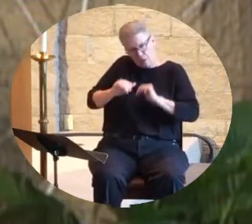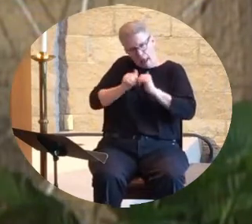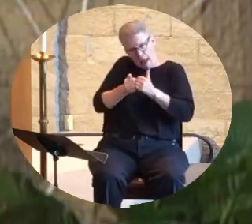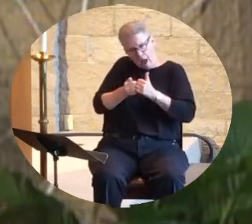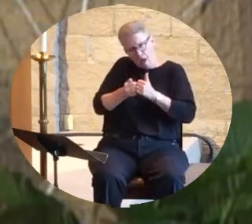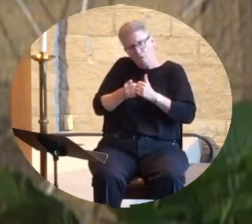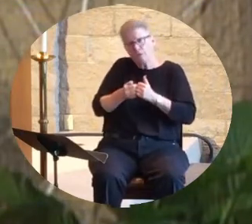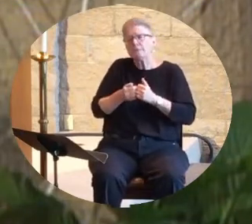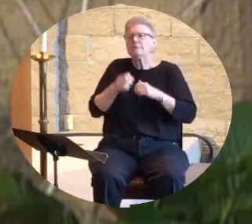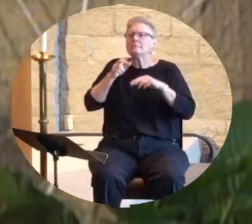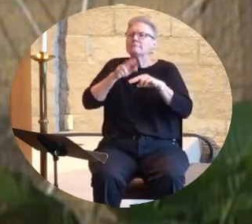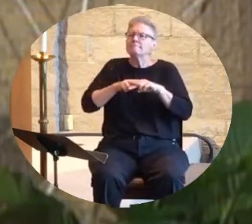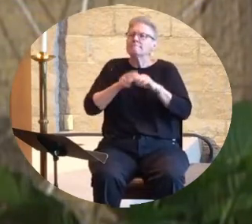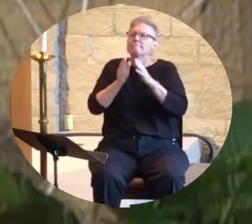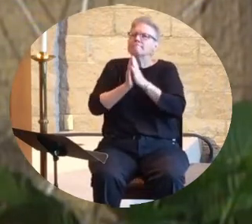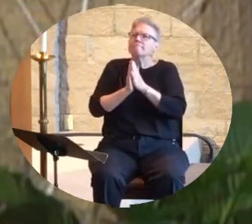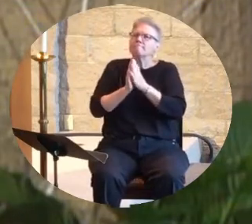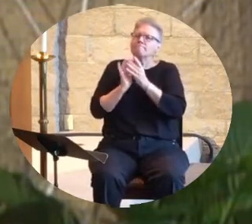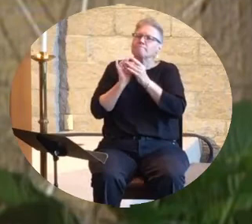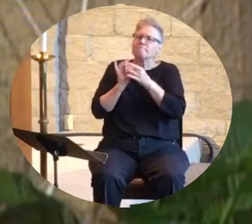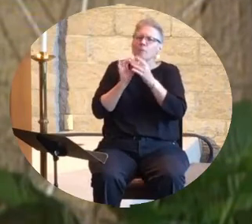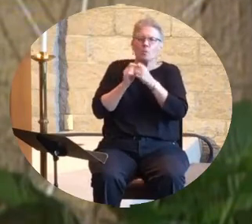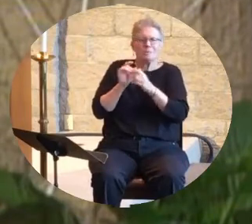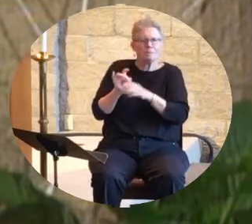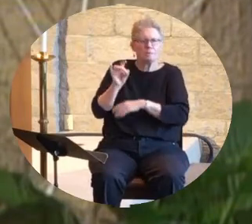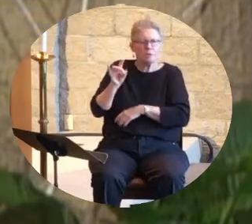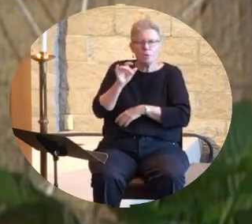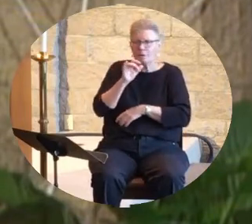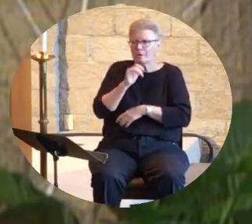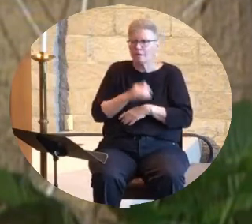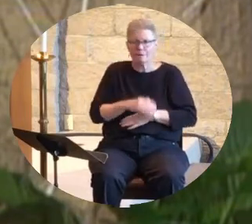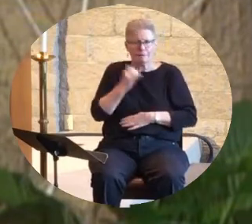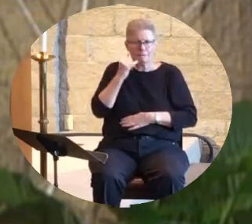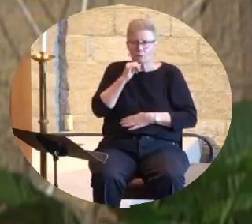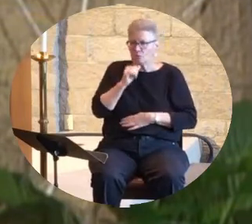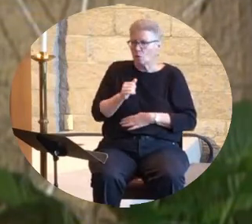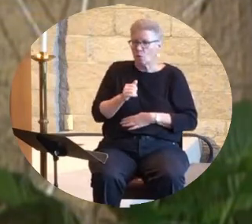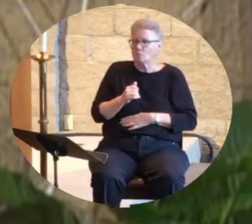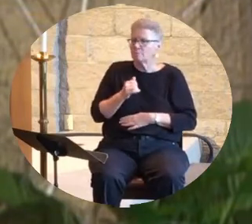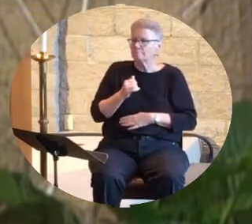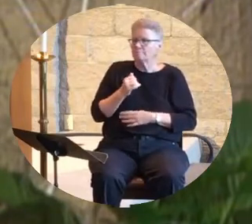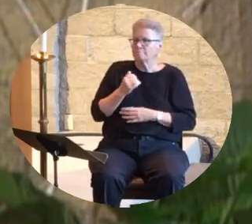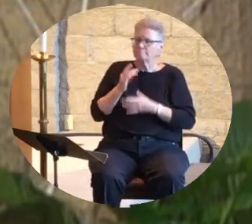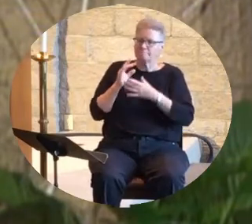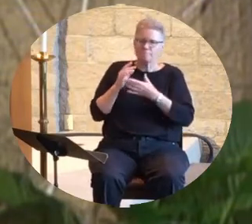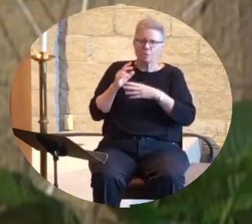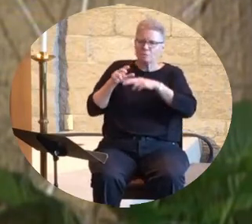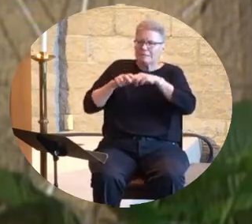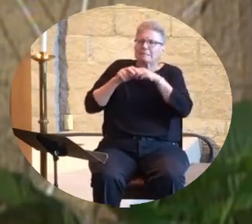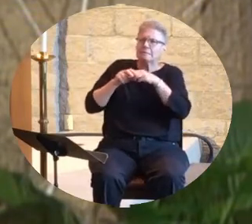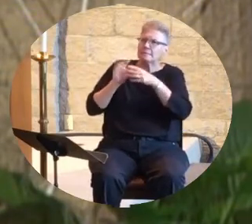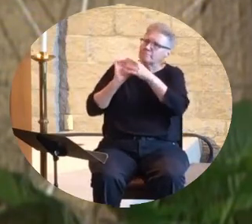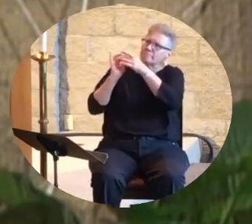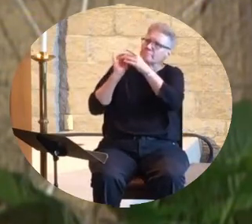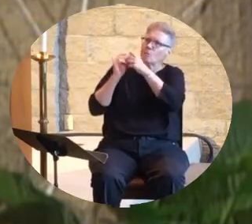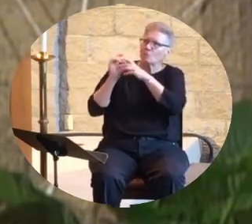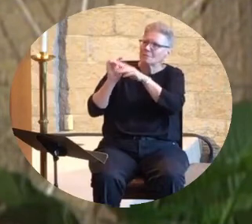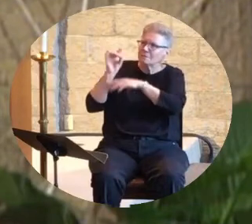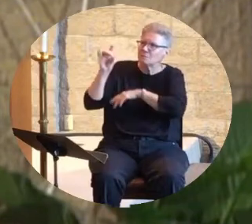this platform, you know, if we don't spend time with Spirit, how in the world do we know when Spirit speaks to us? We don't, because we don't have